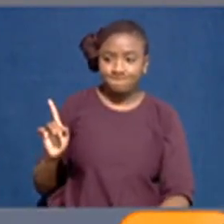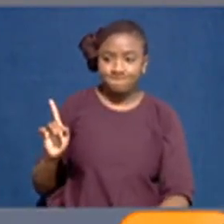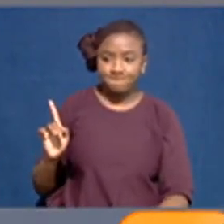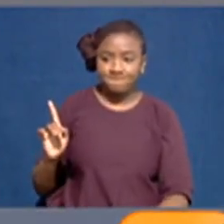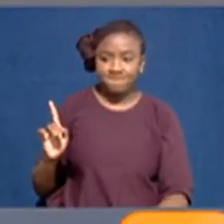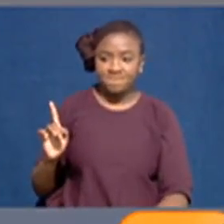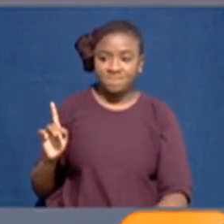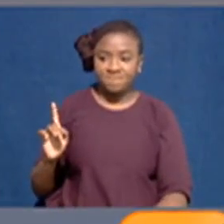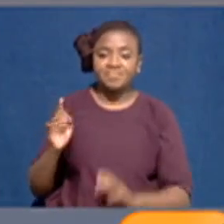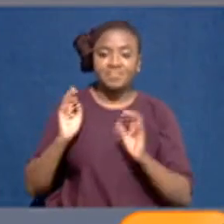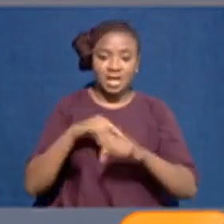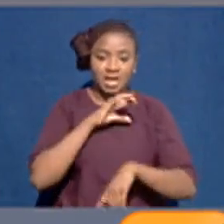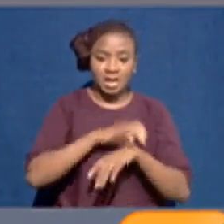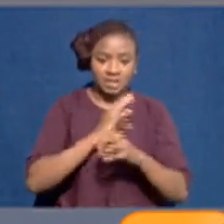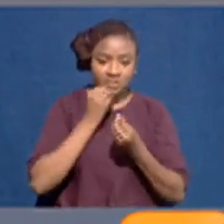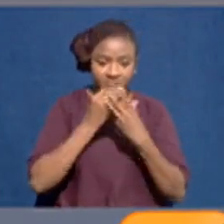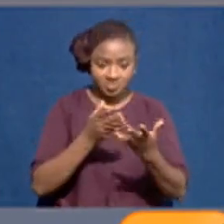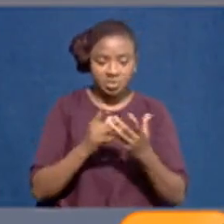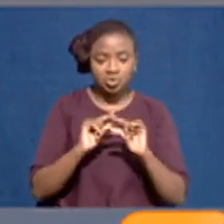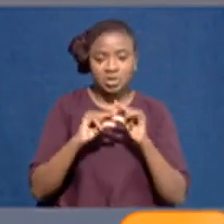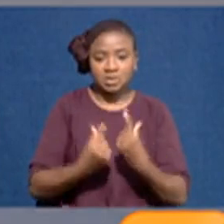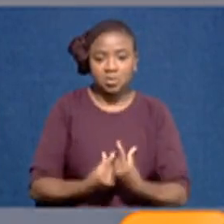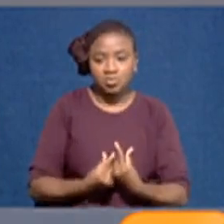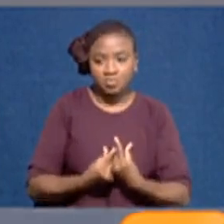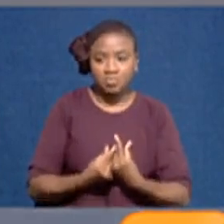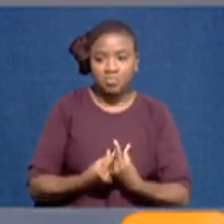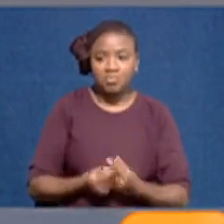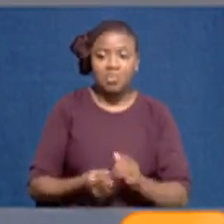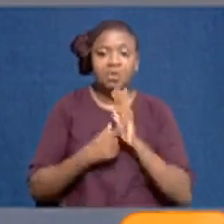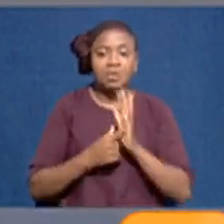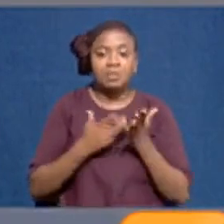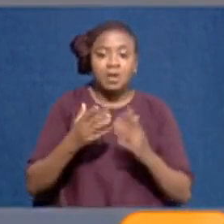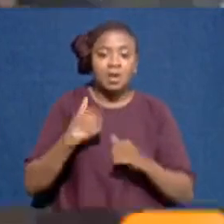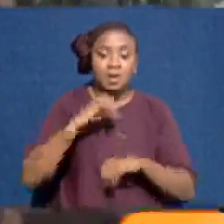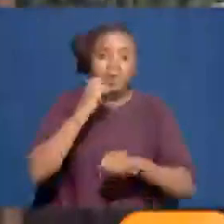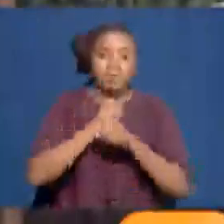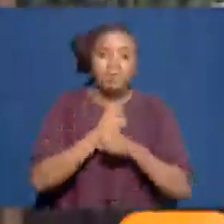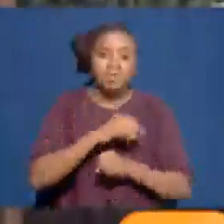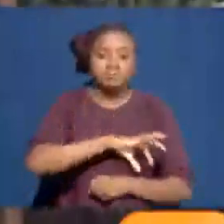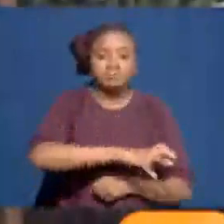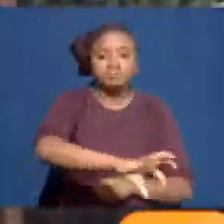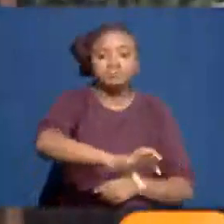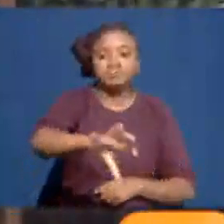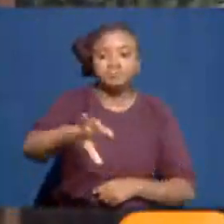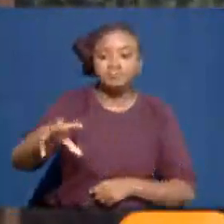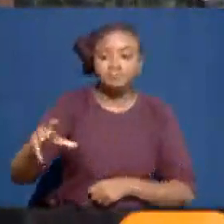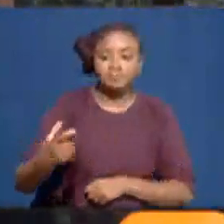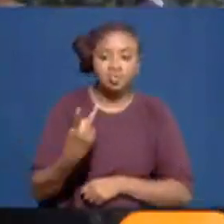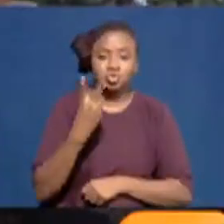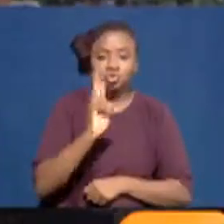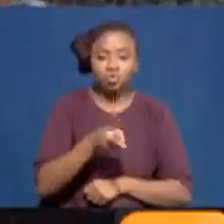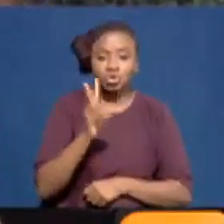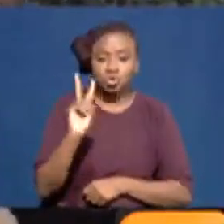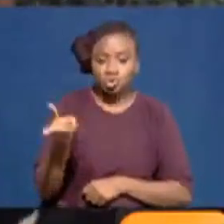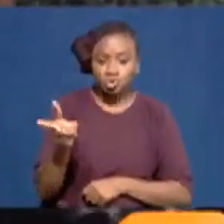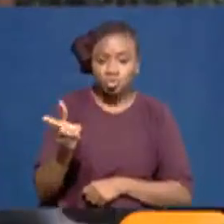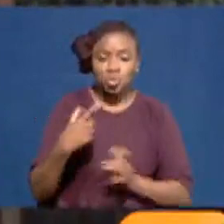access this information in a group setup. Currently, we're working in 22 counties. We've offered employment to